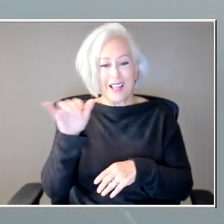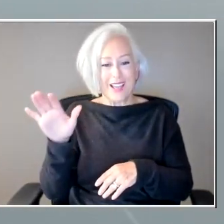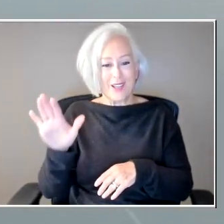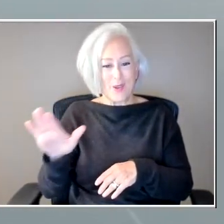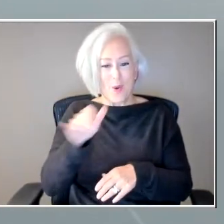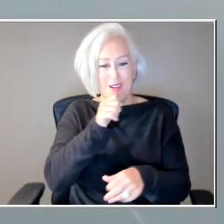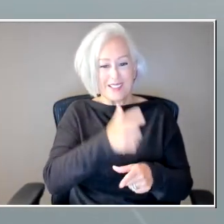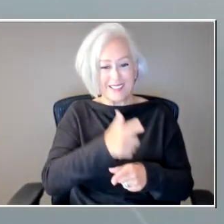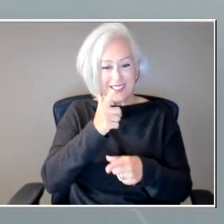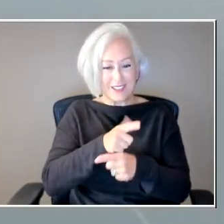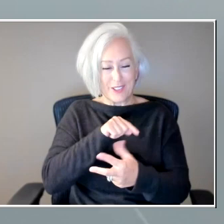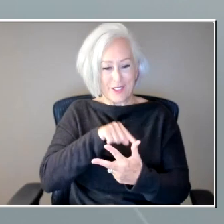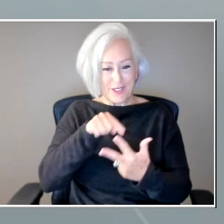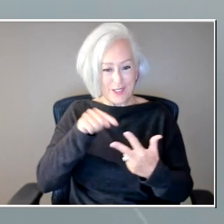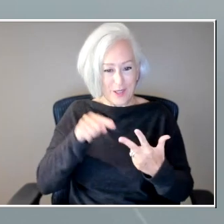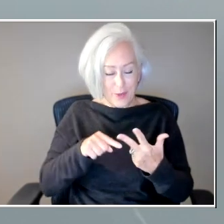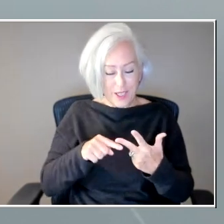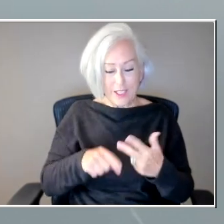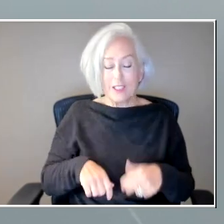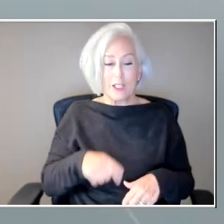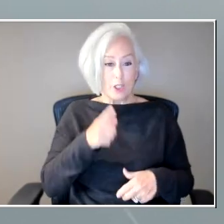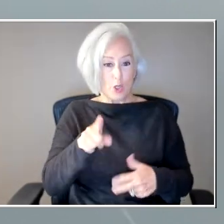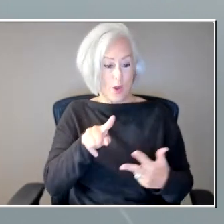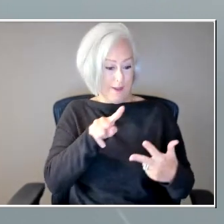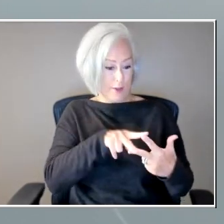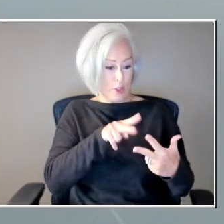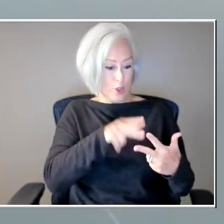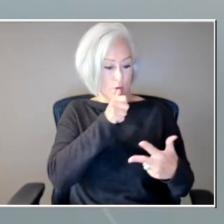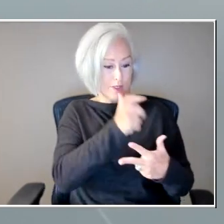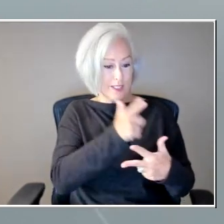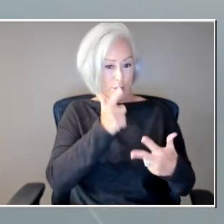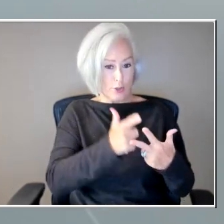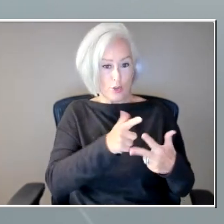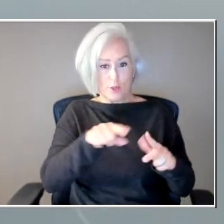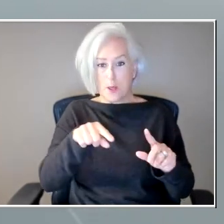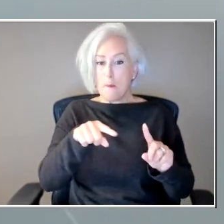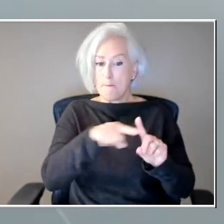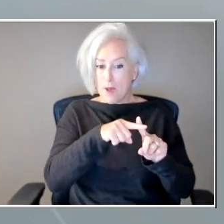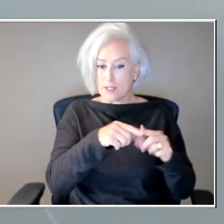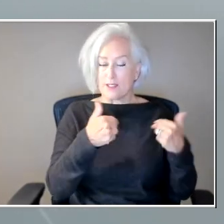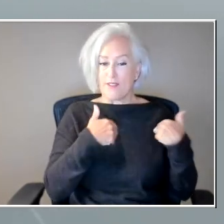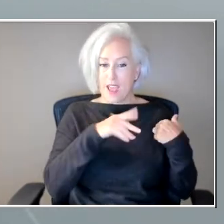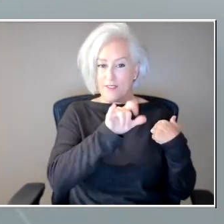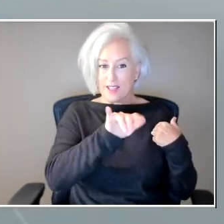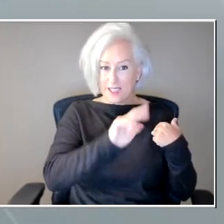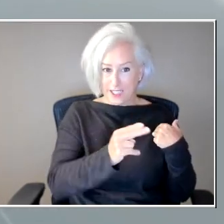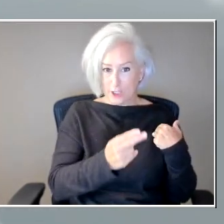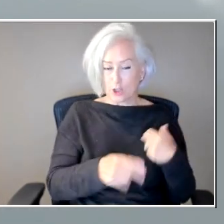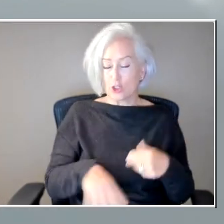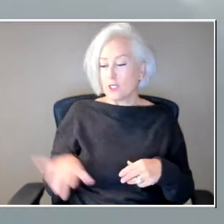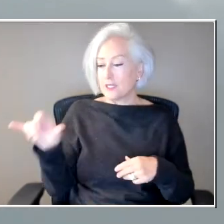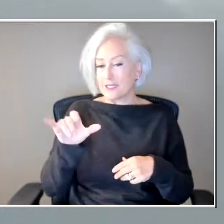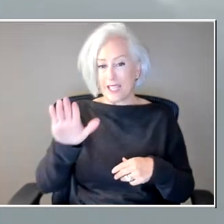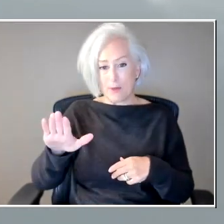you, because 2 sisters test positive for Lynch. And was that the same with your father and his